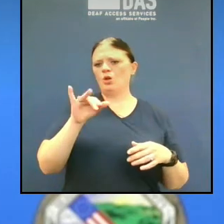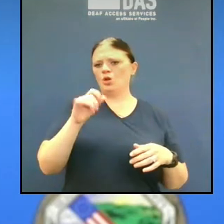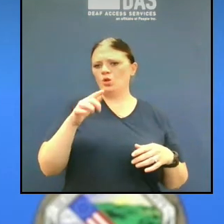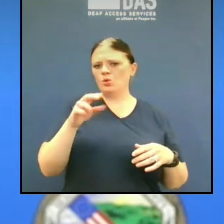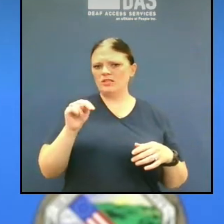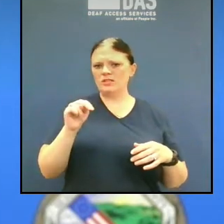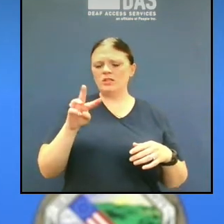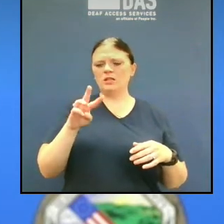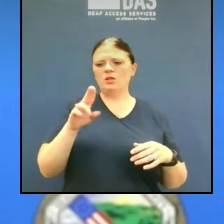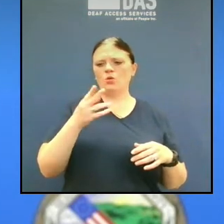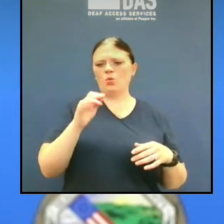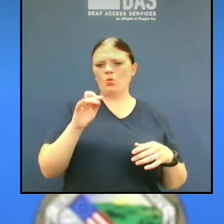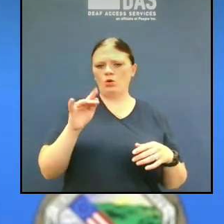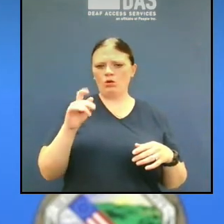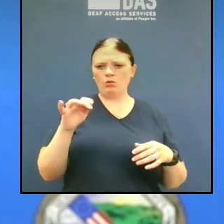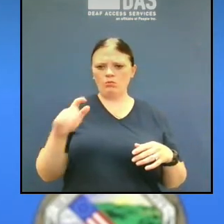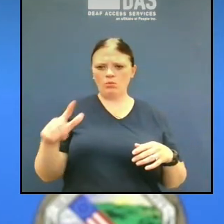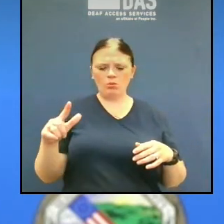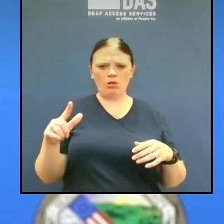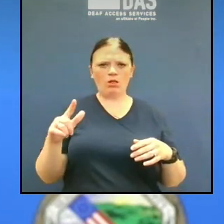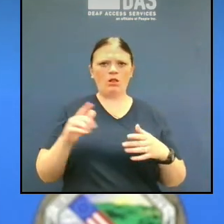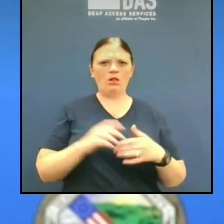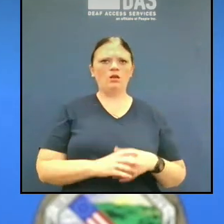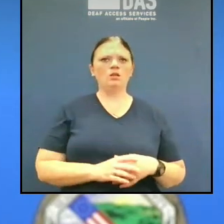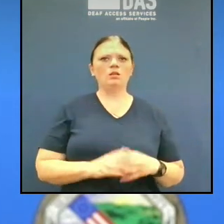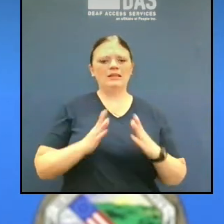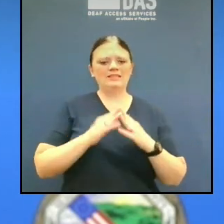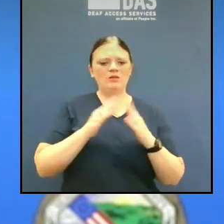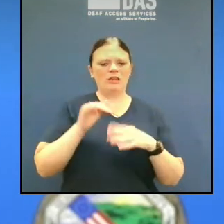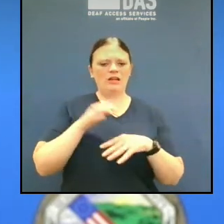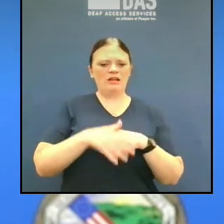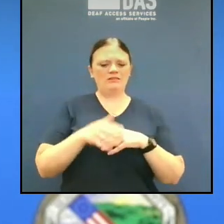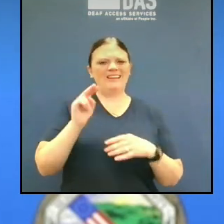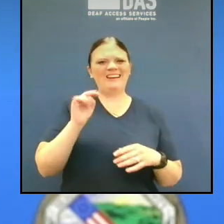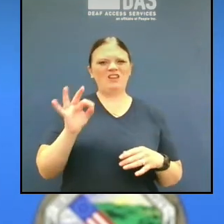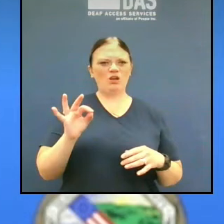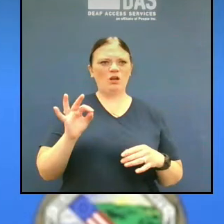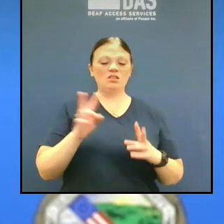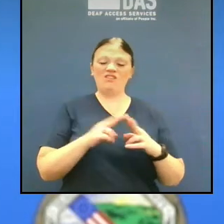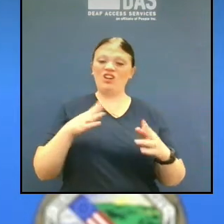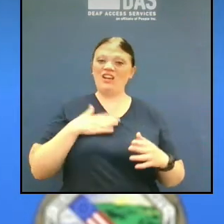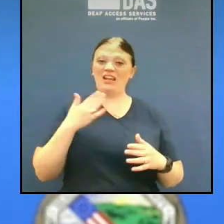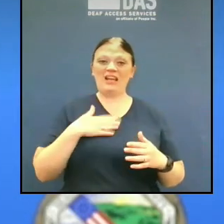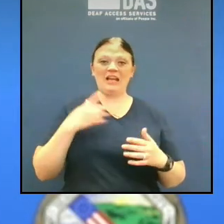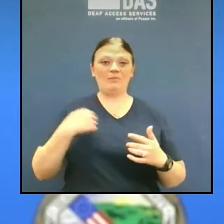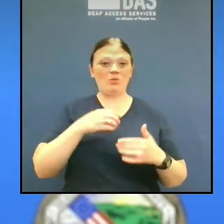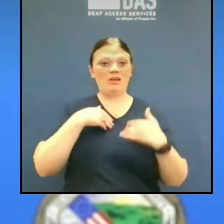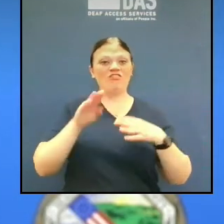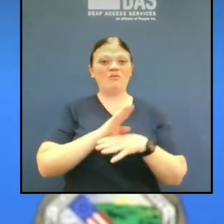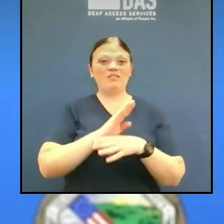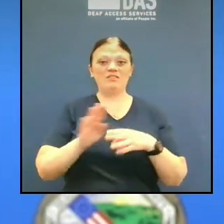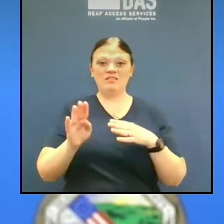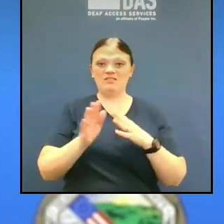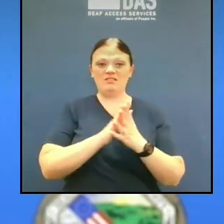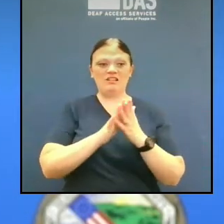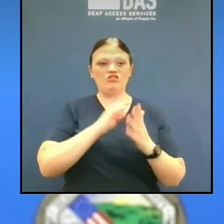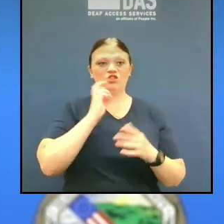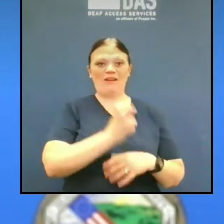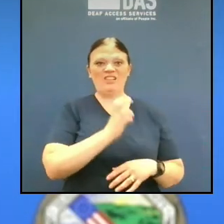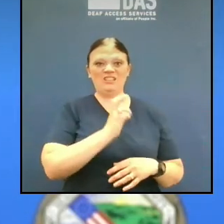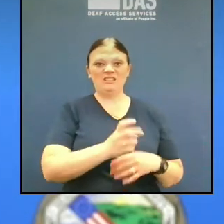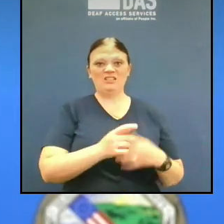the Whirlpool Bridge, the one right in downtown Niagara Falls. I'm very happy that we have had business traffic. I know there's a lot of people who